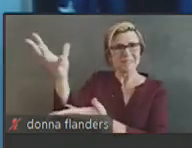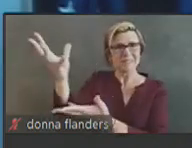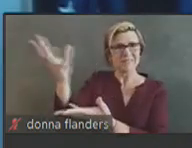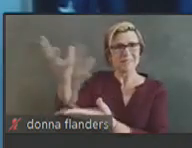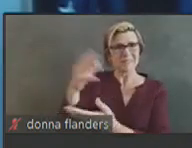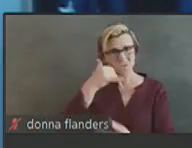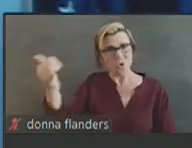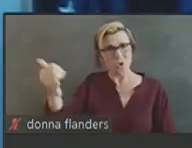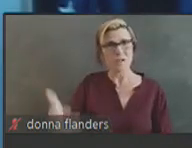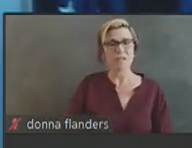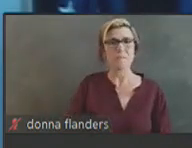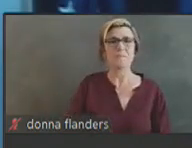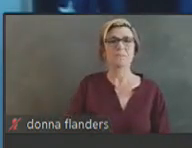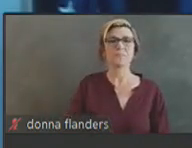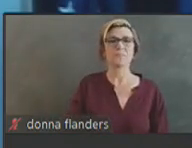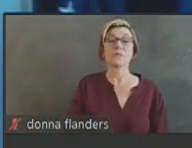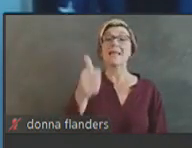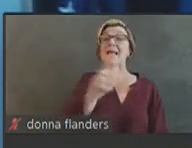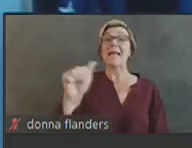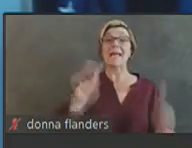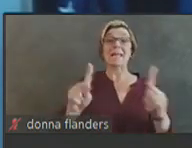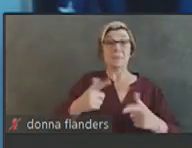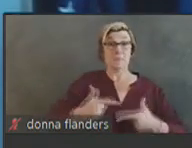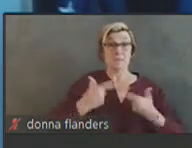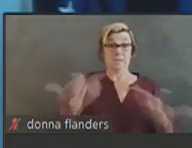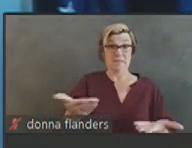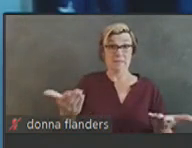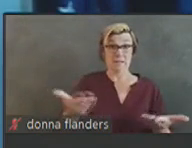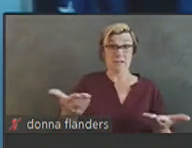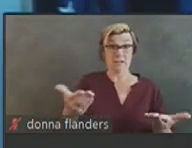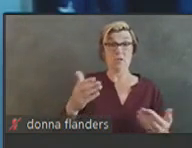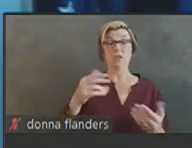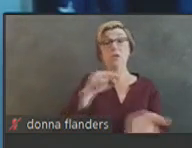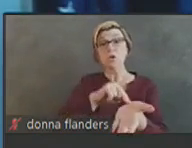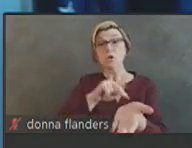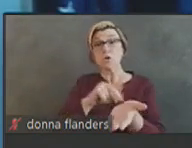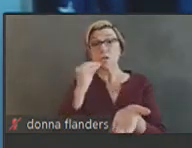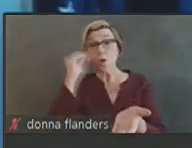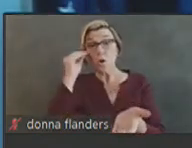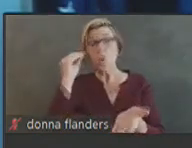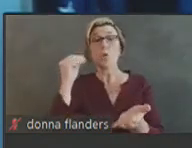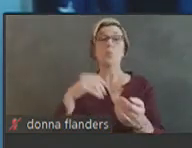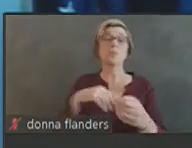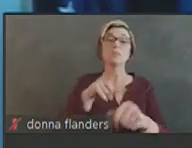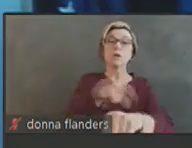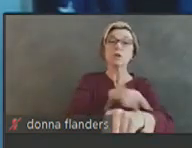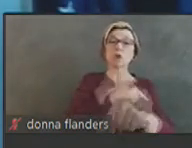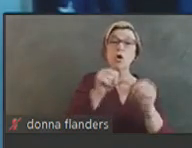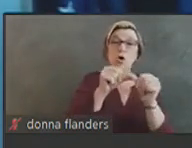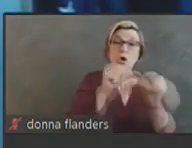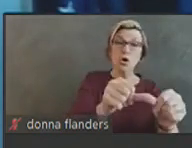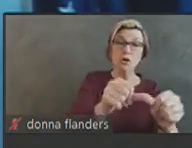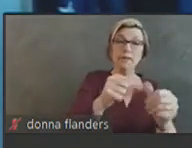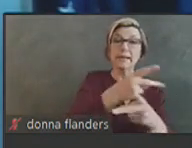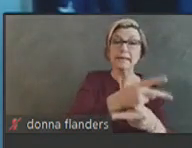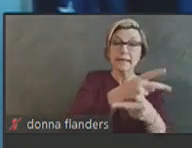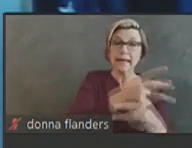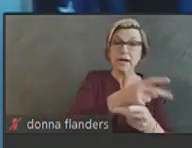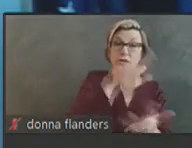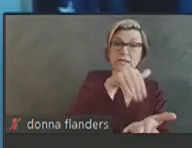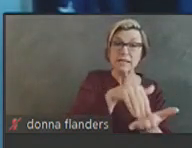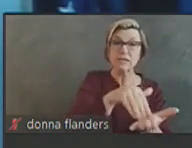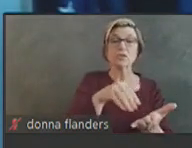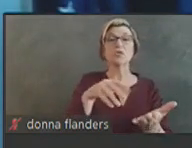the age of 65, who reside in nursing homes or long-term care facilities, and who are medically